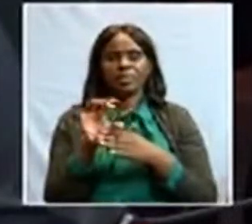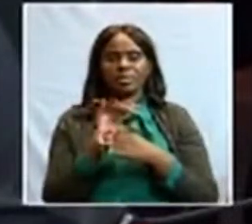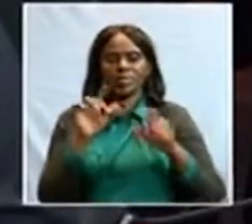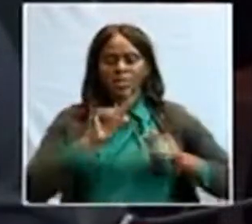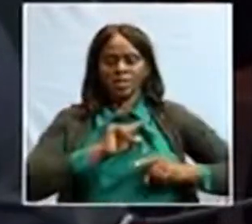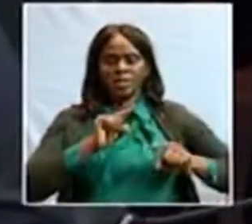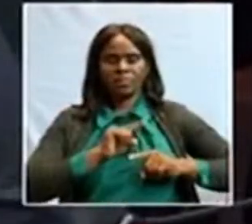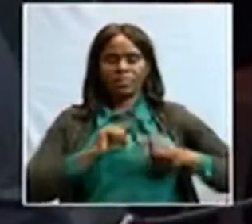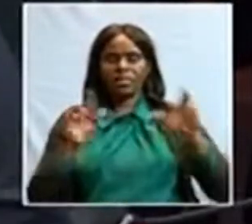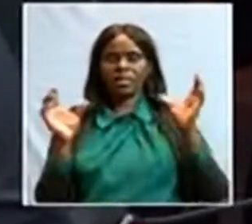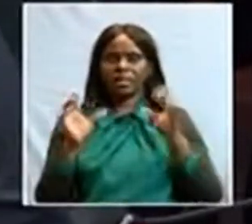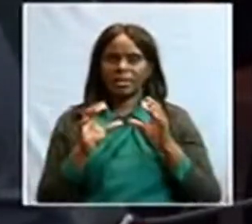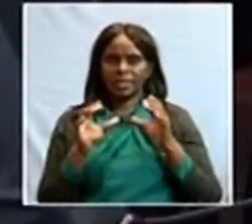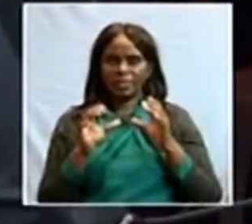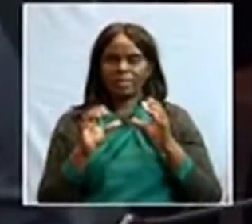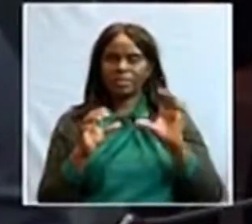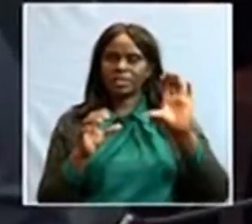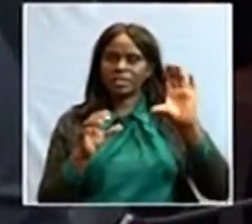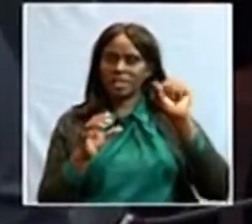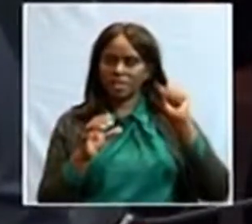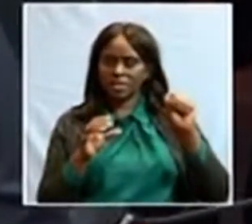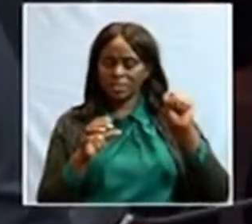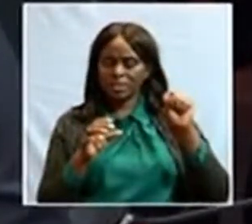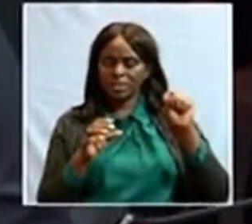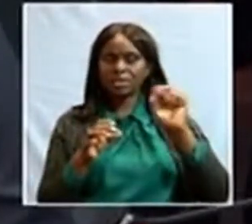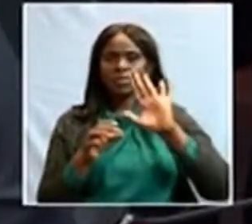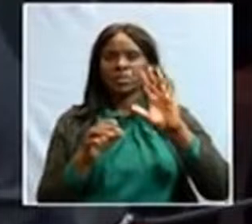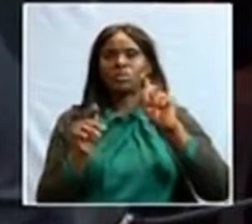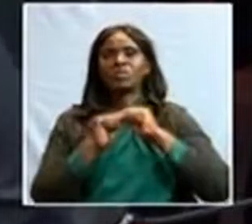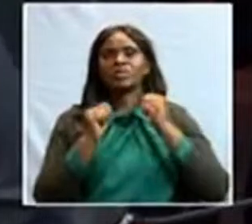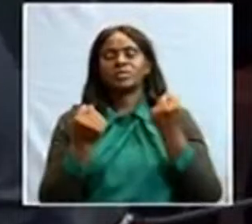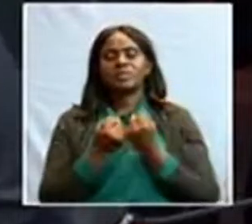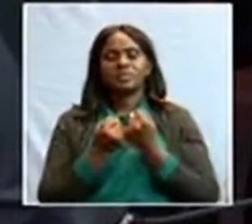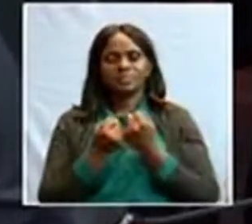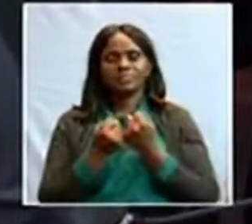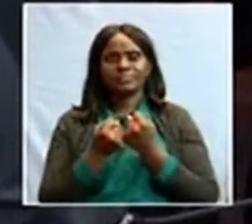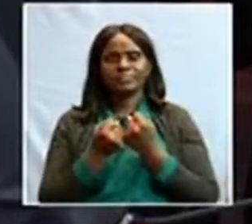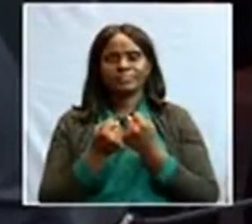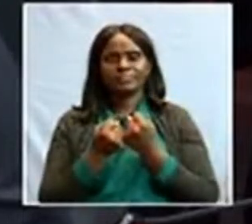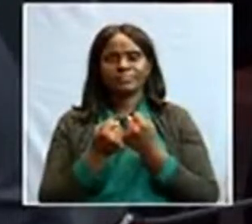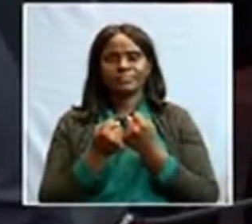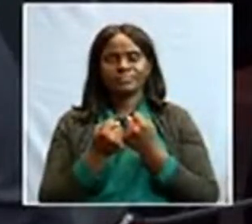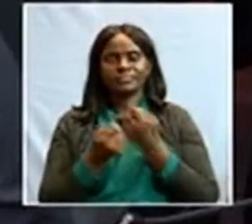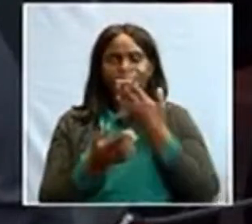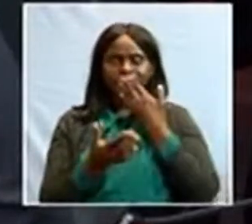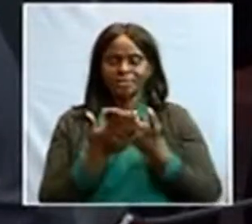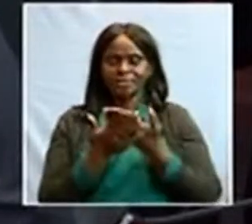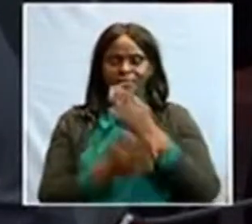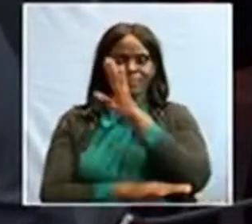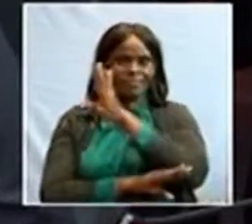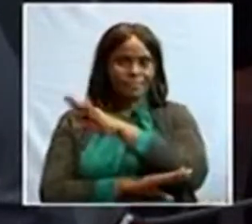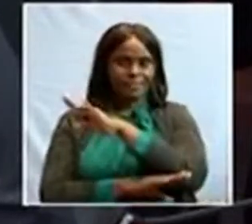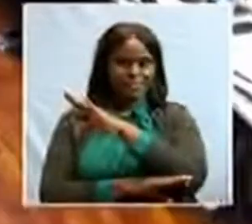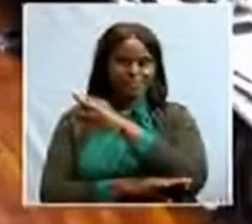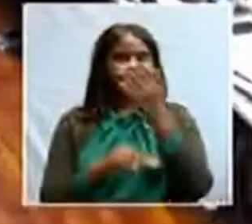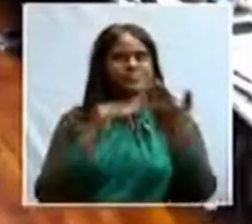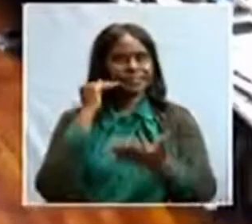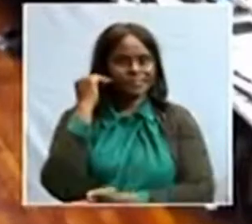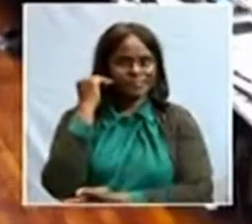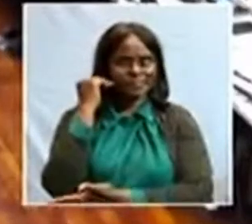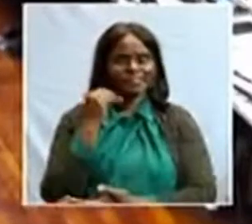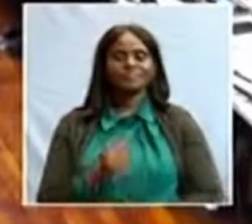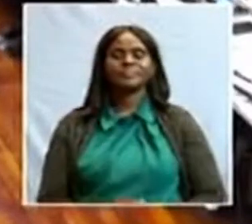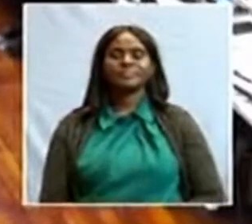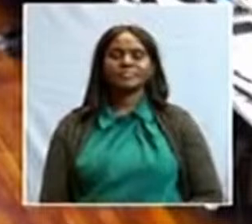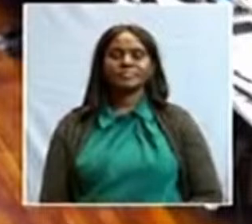Wangwa Town Council, CS, and your team. Good afternoon, and you are welcome.